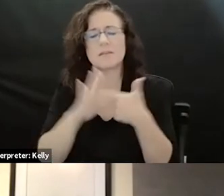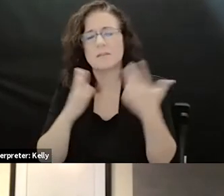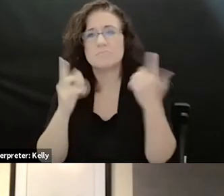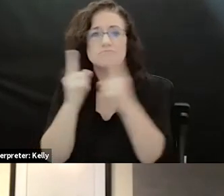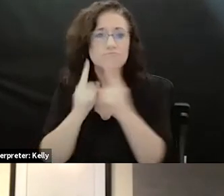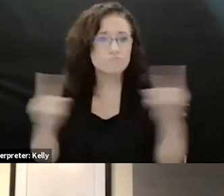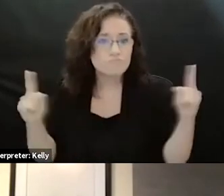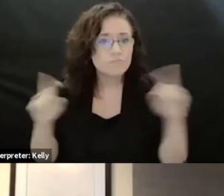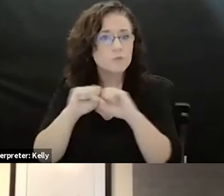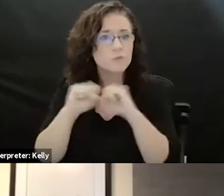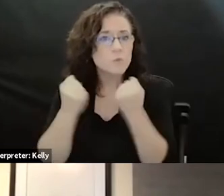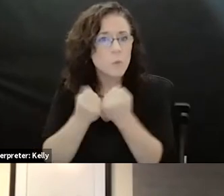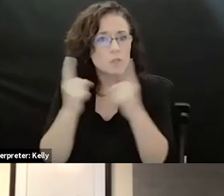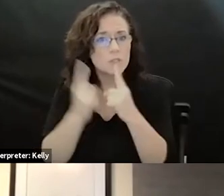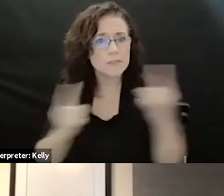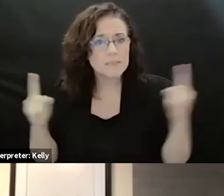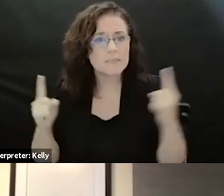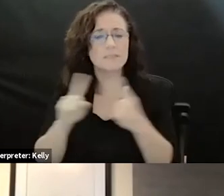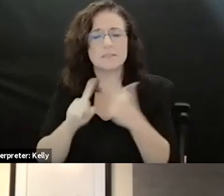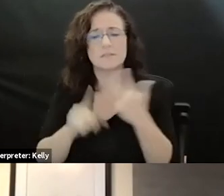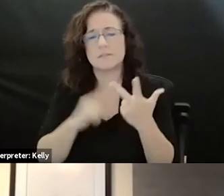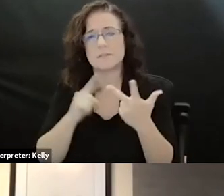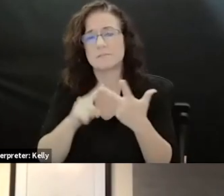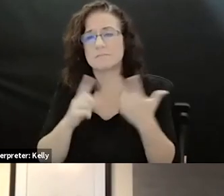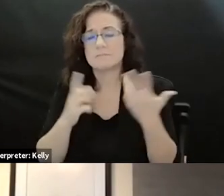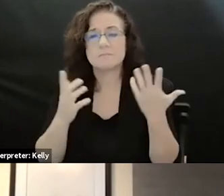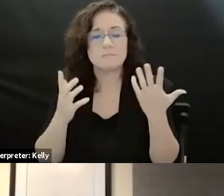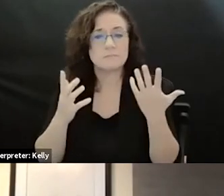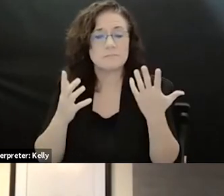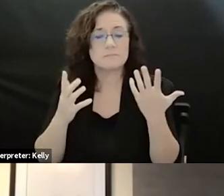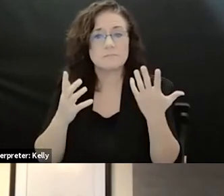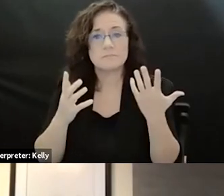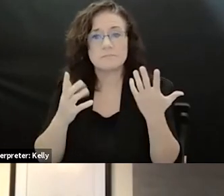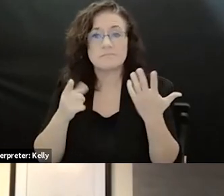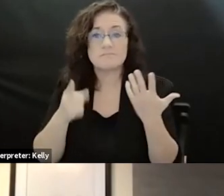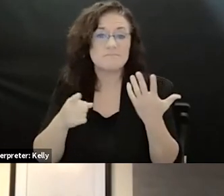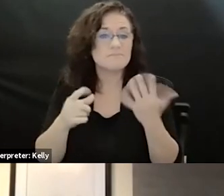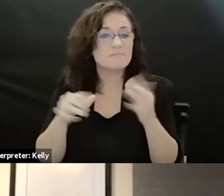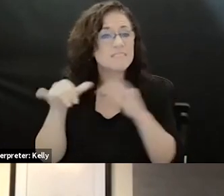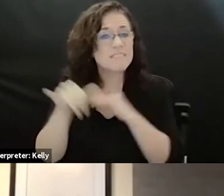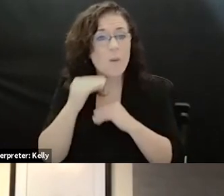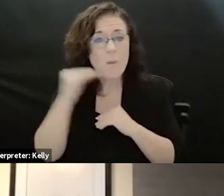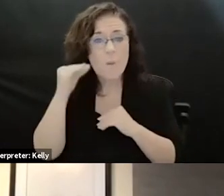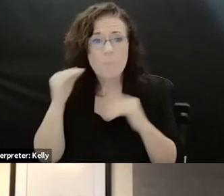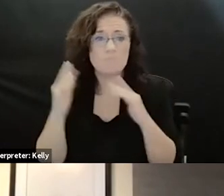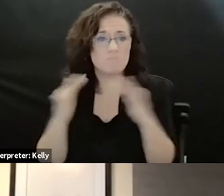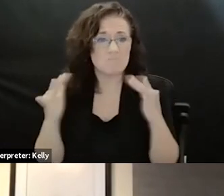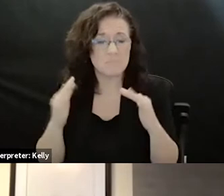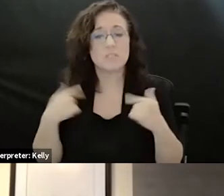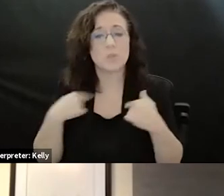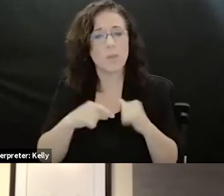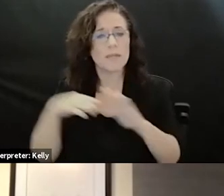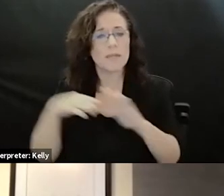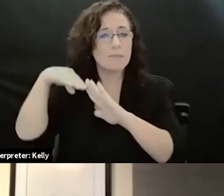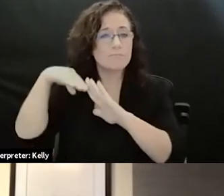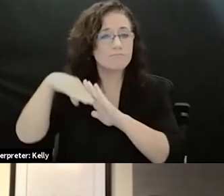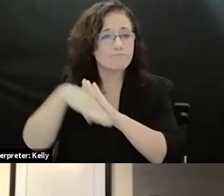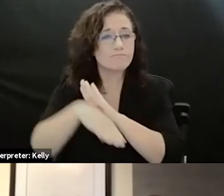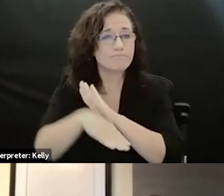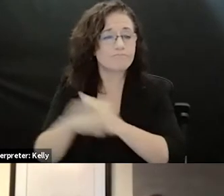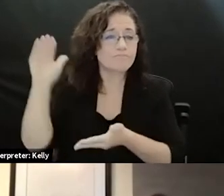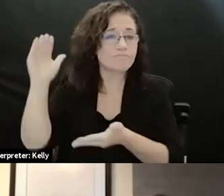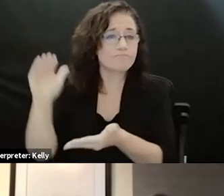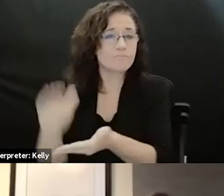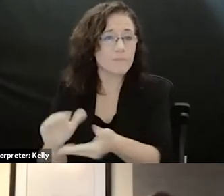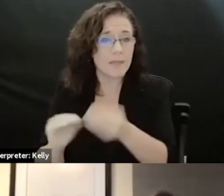um and you know only going out when it's needed and so forth so that we can do this and i know that the five days in the